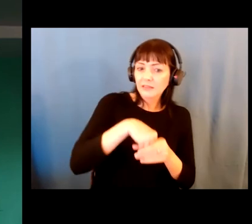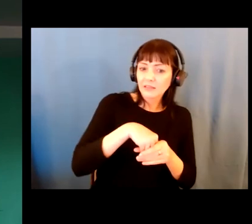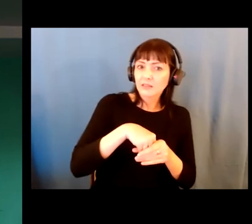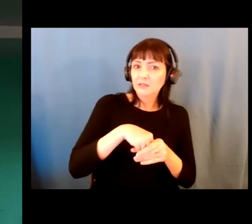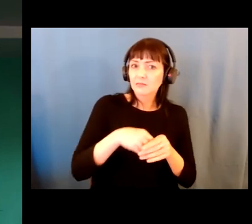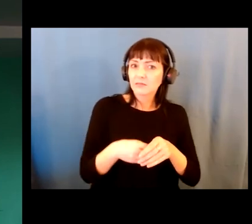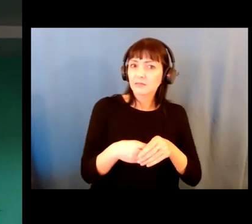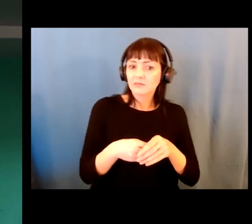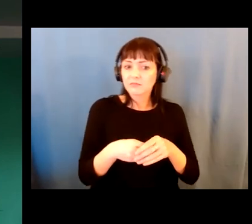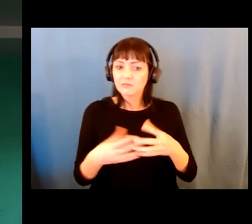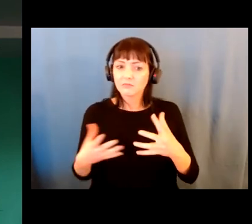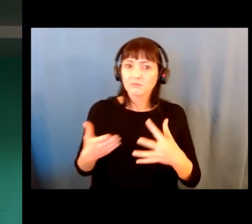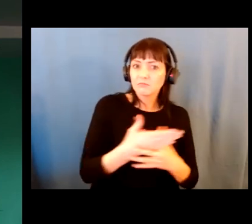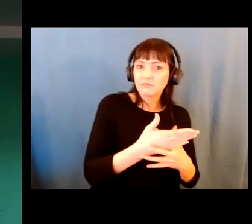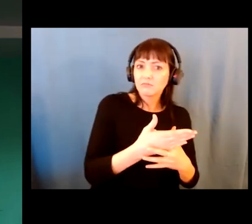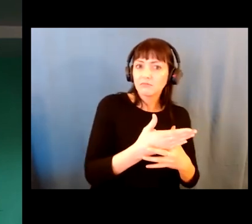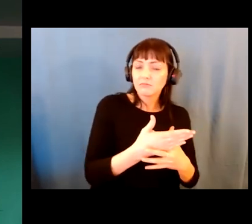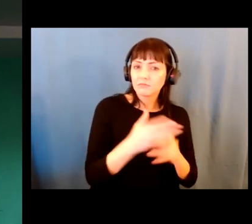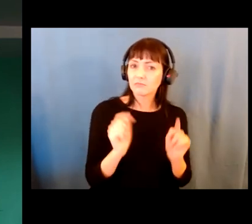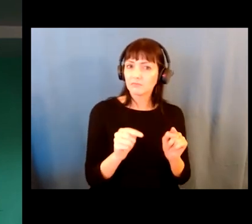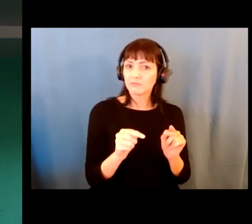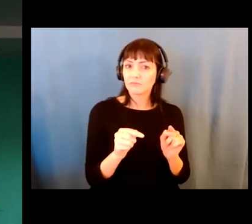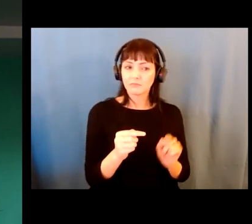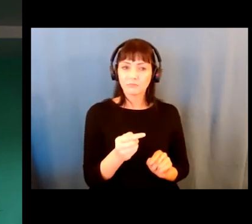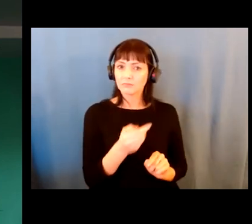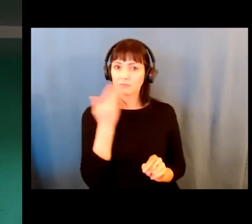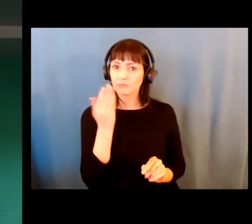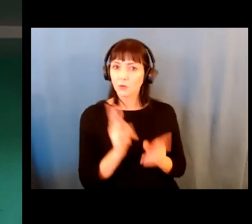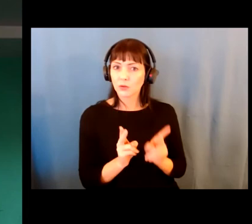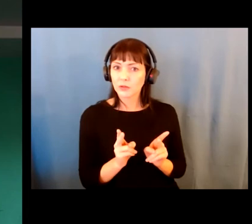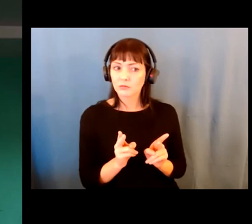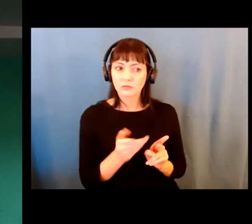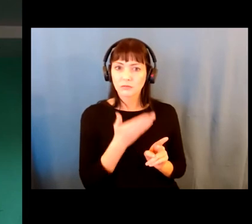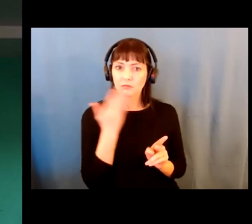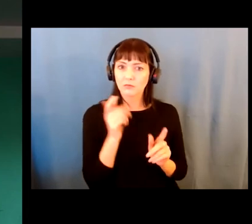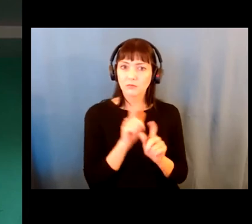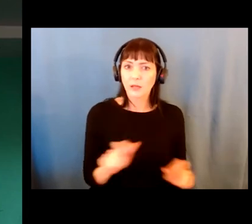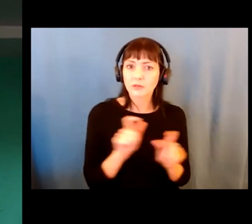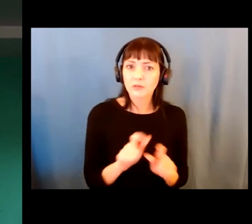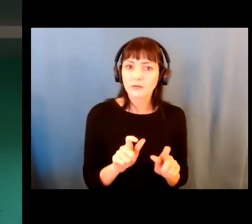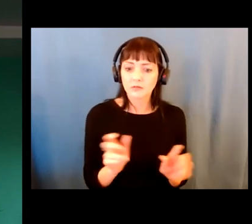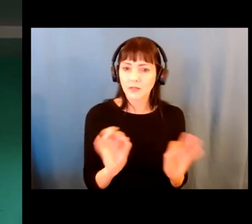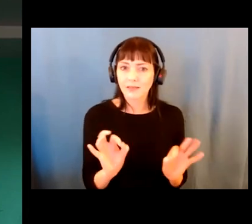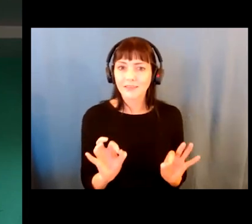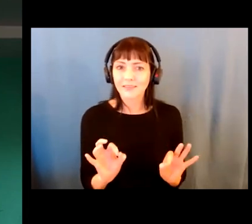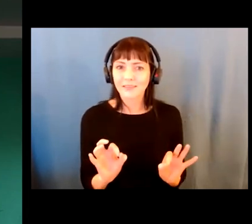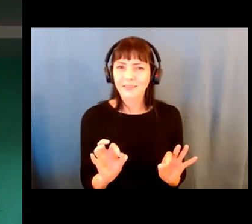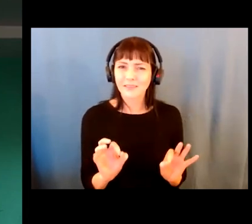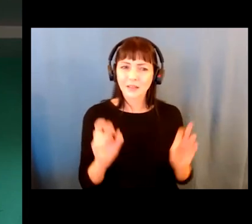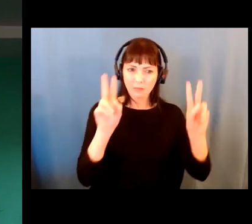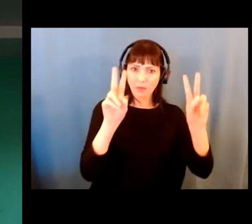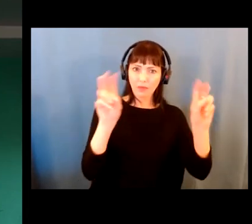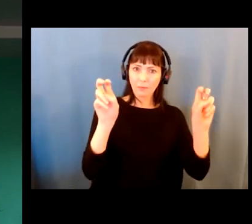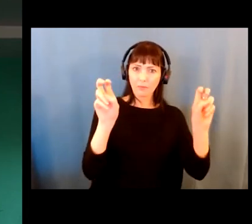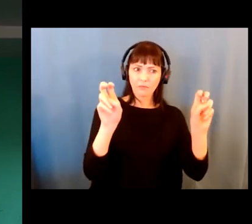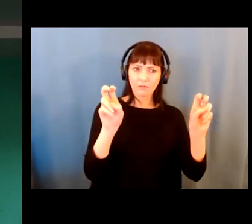there wasn't a sign interpreter, there wasn't closed captions. It's like there was no access provision. And yet the theme of the